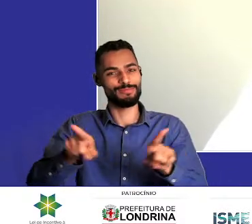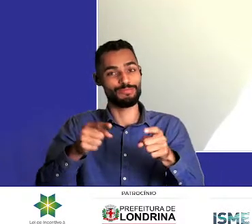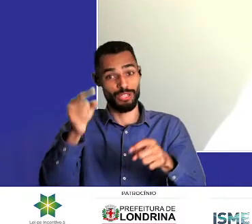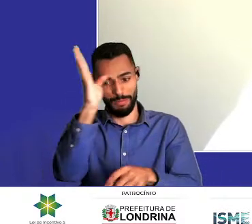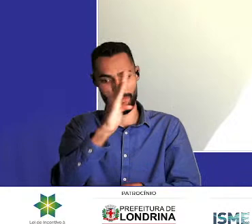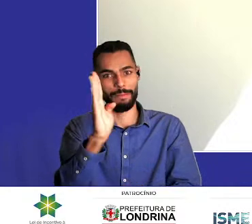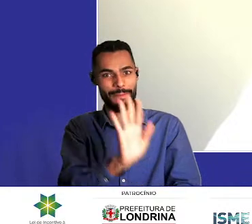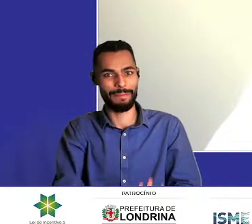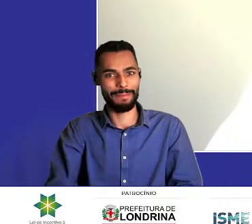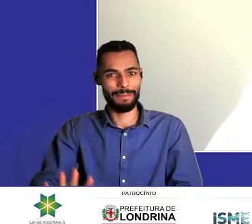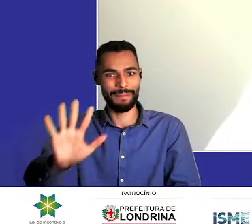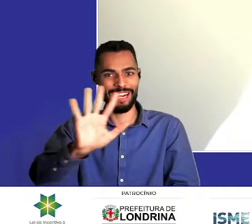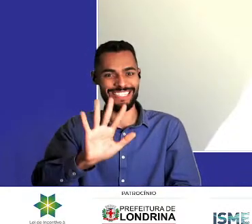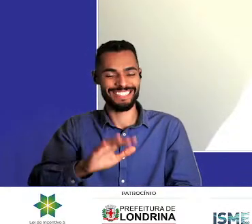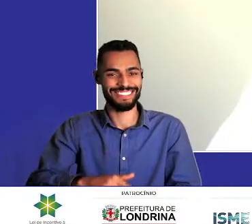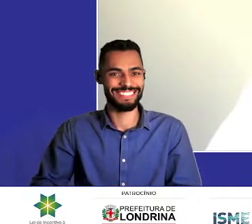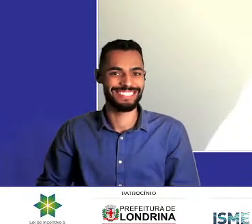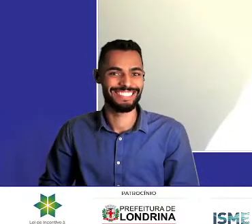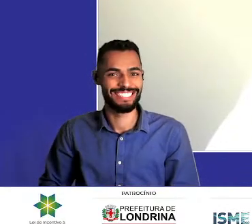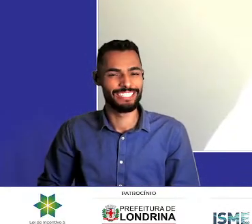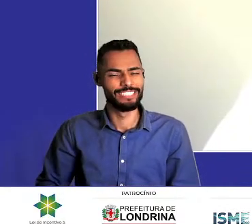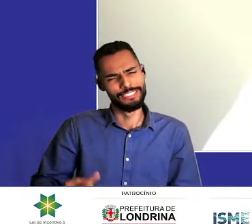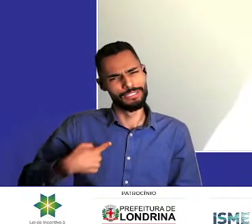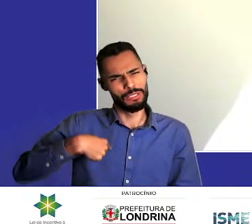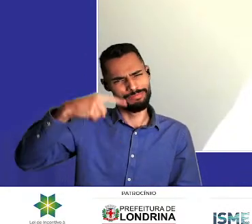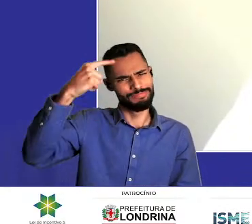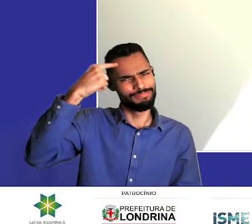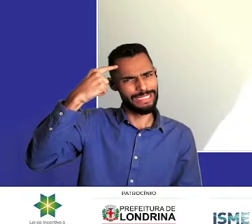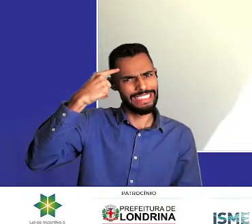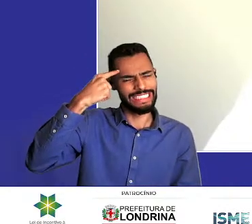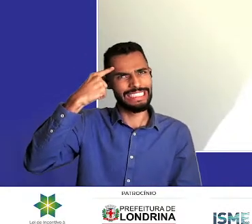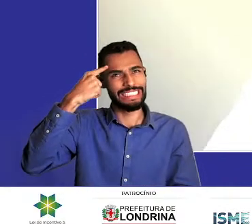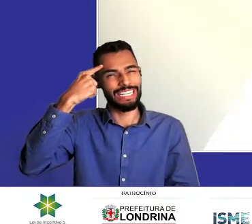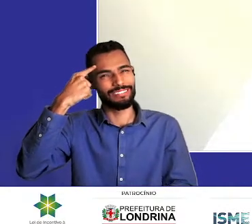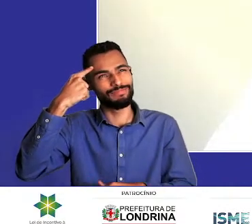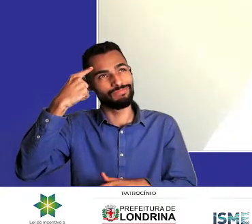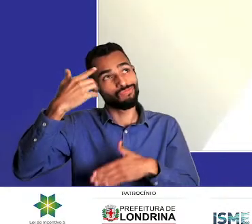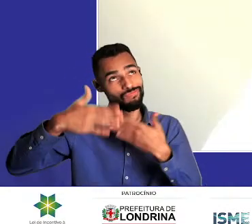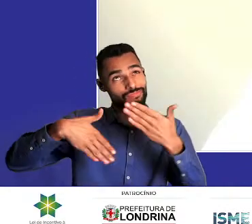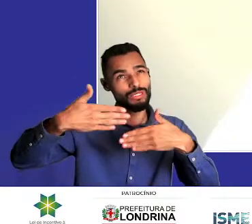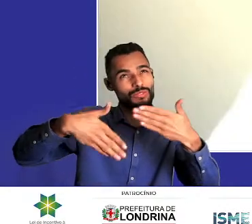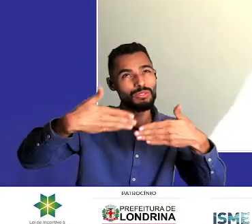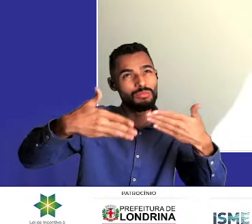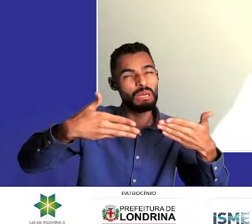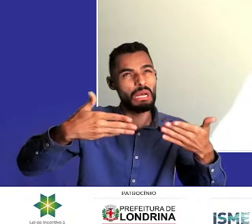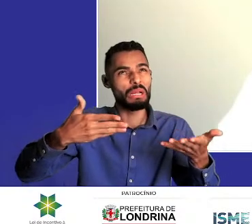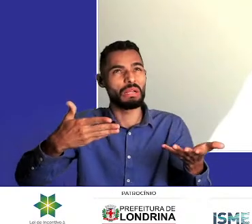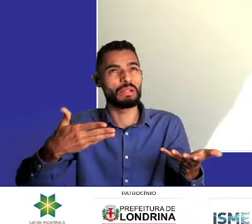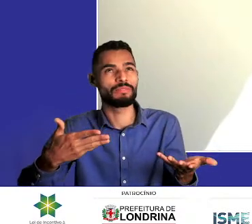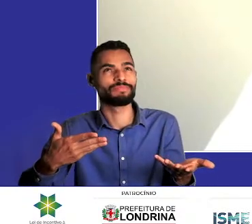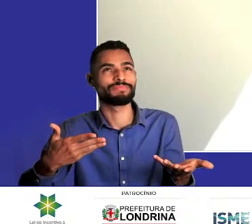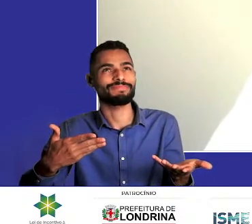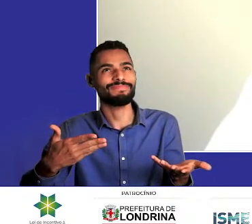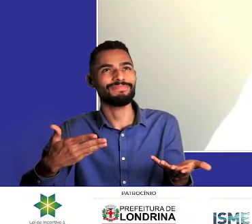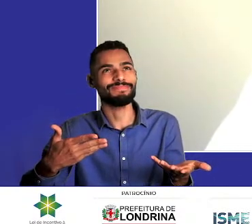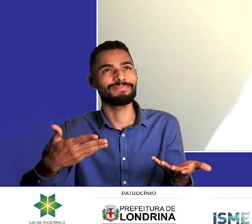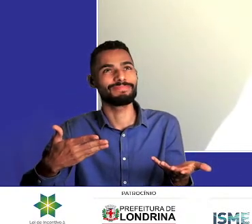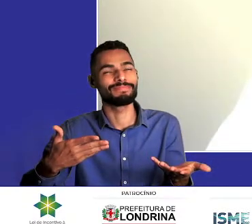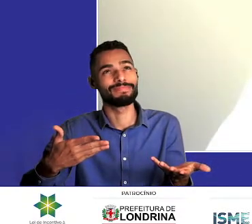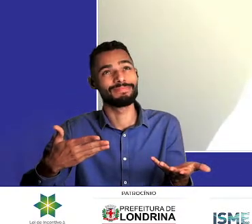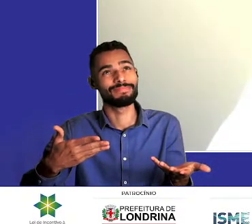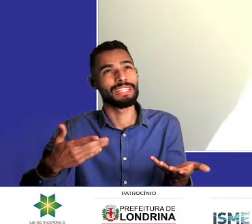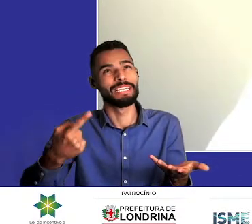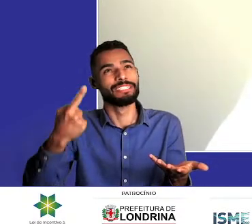journey of how this symposium came into being, I cannot stop